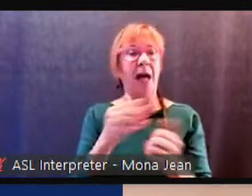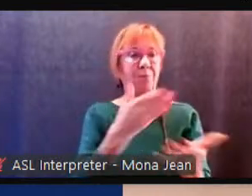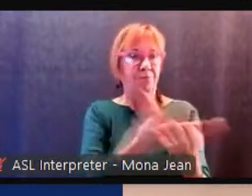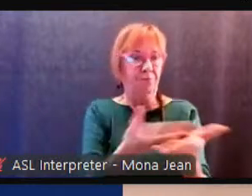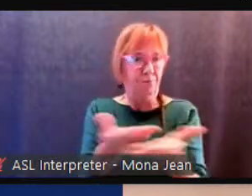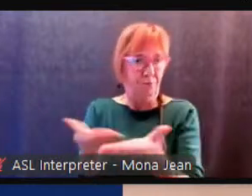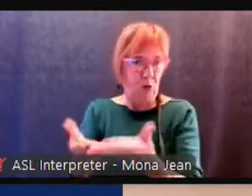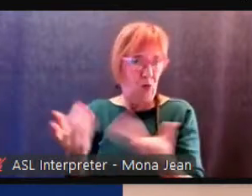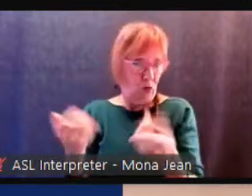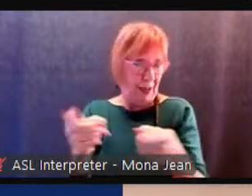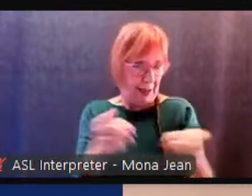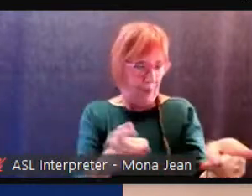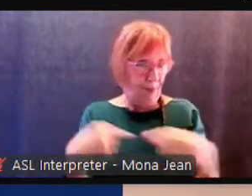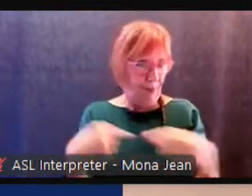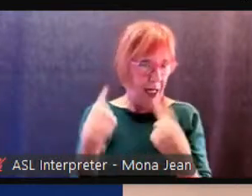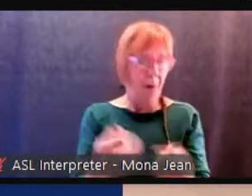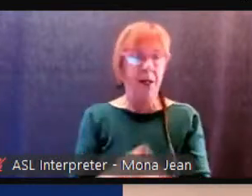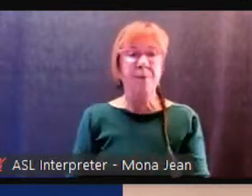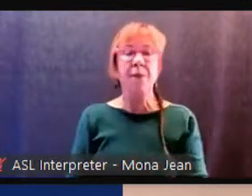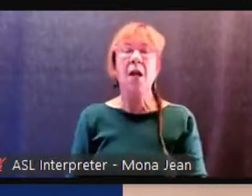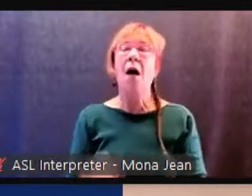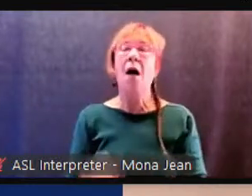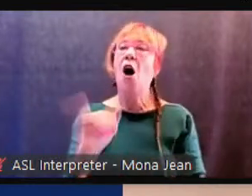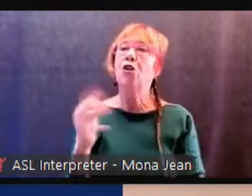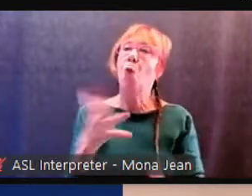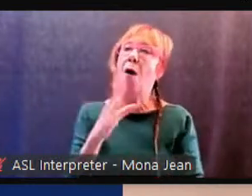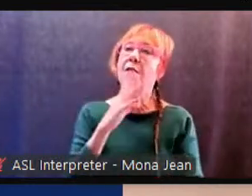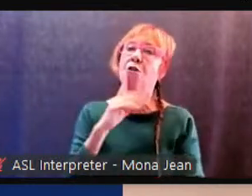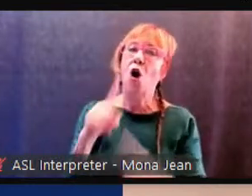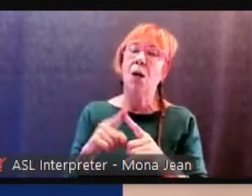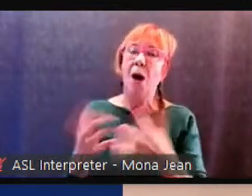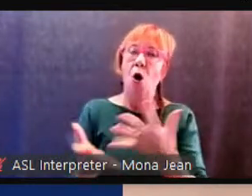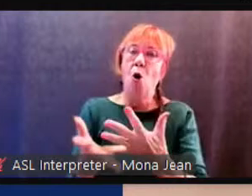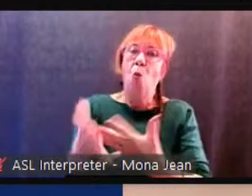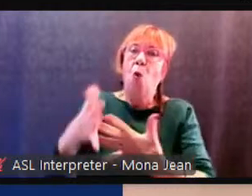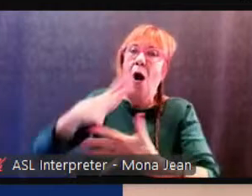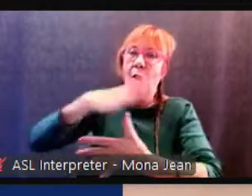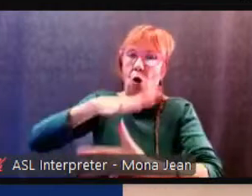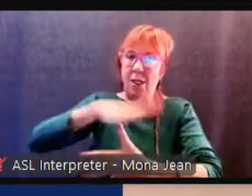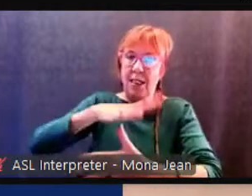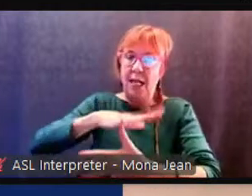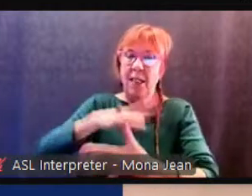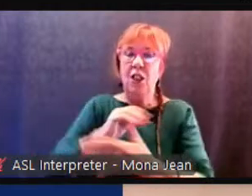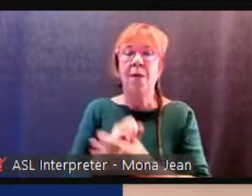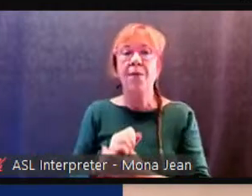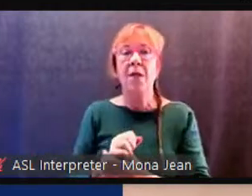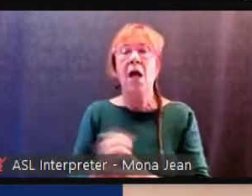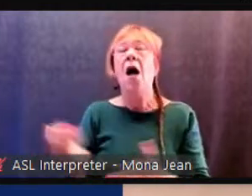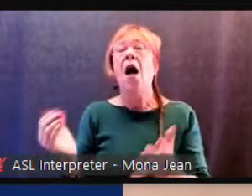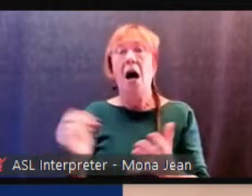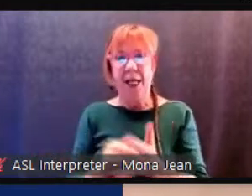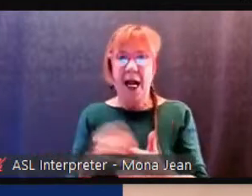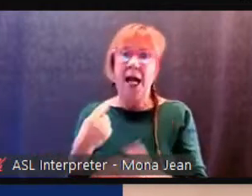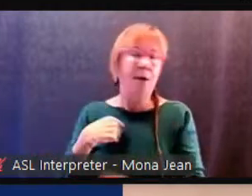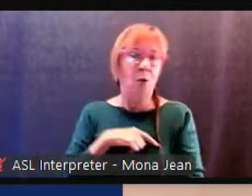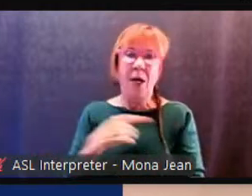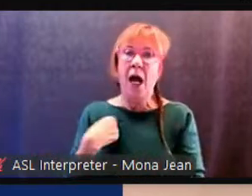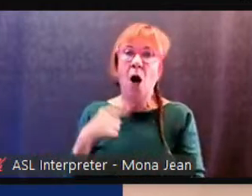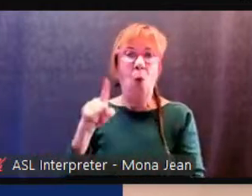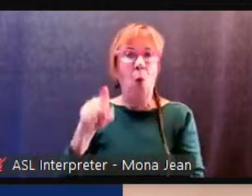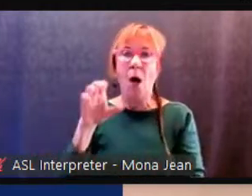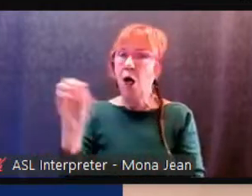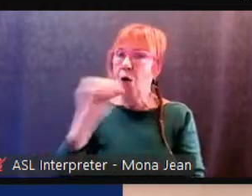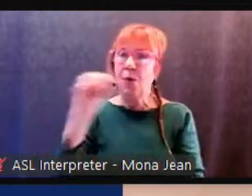going. Very quickly, I'd like to talk a little bit about prioritization. Again, we are